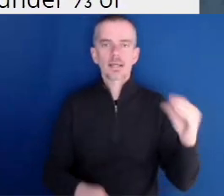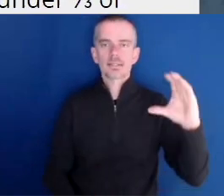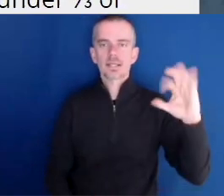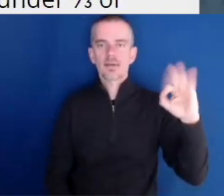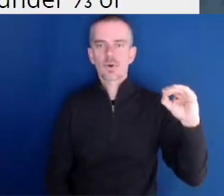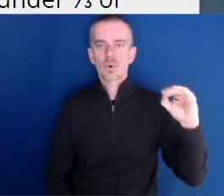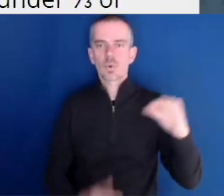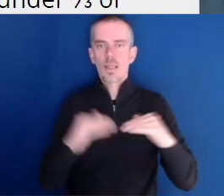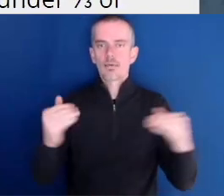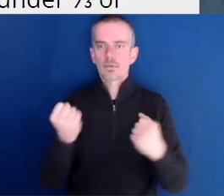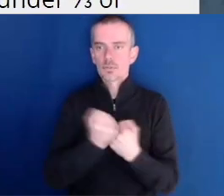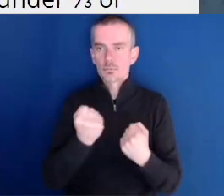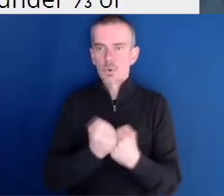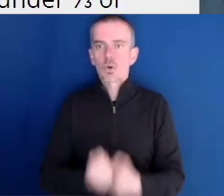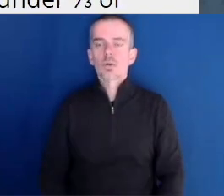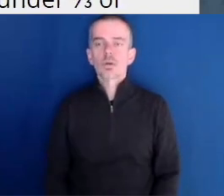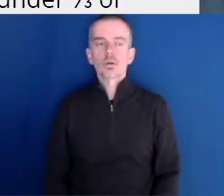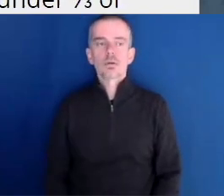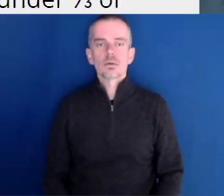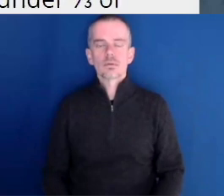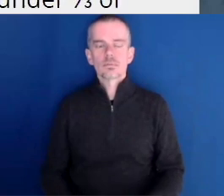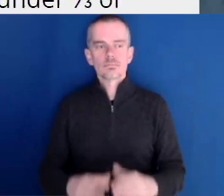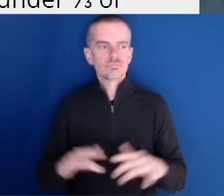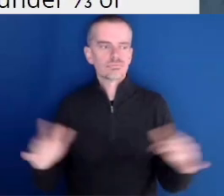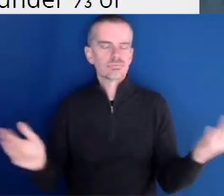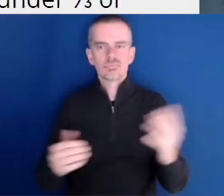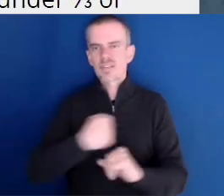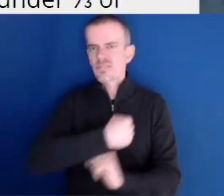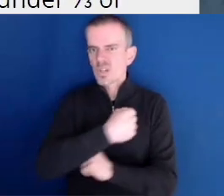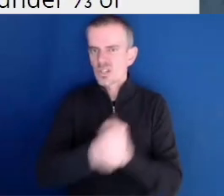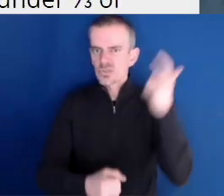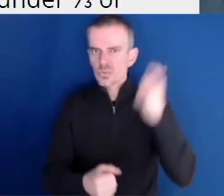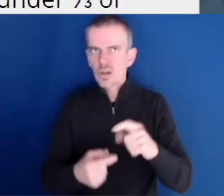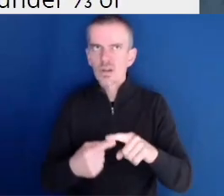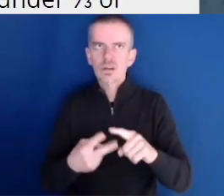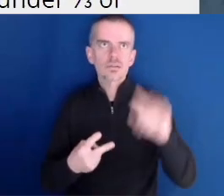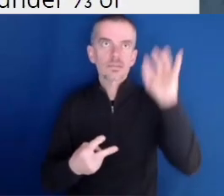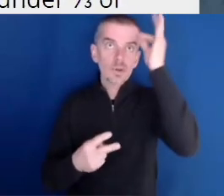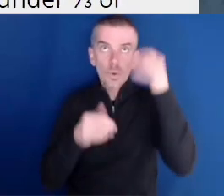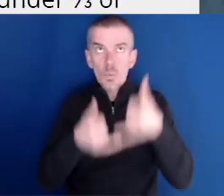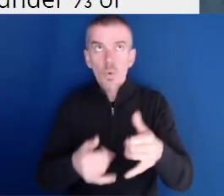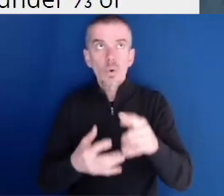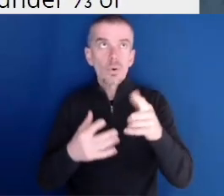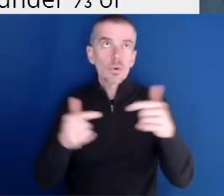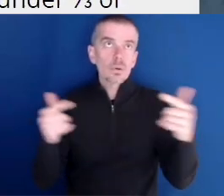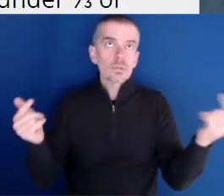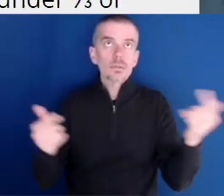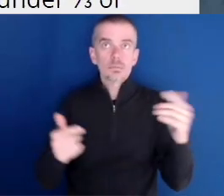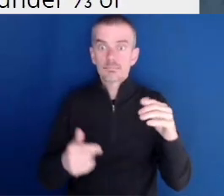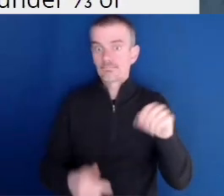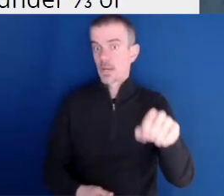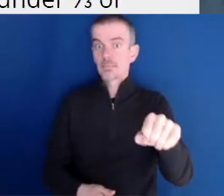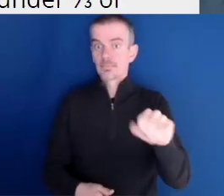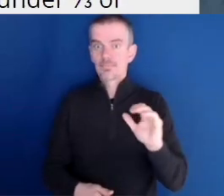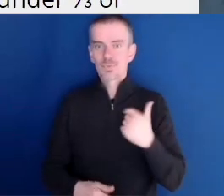level support. Everything from foundation grants to federal awards. And yeah,